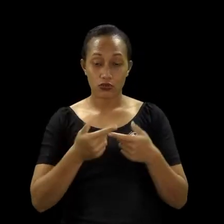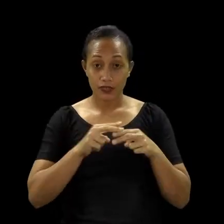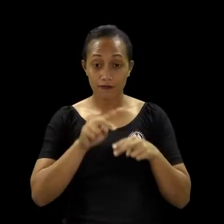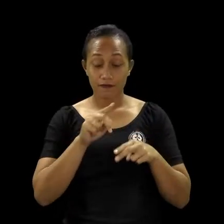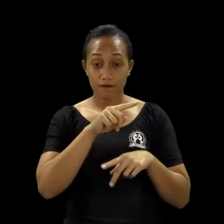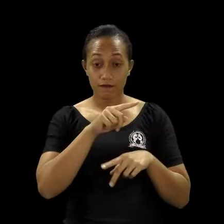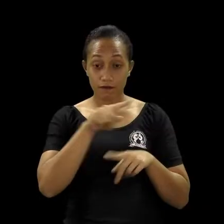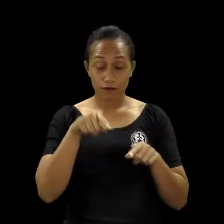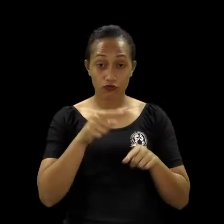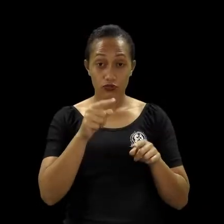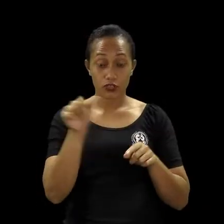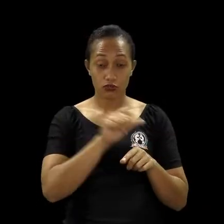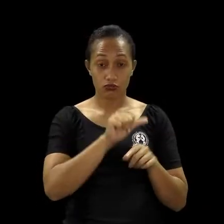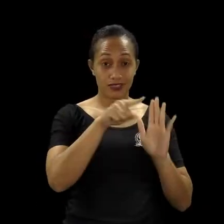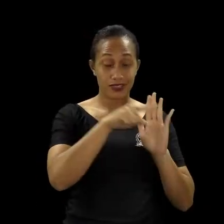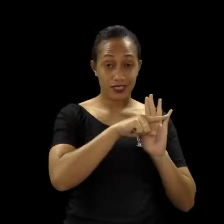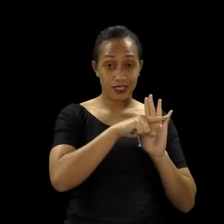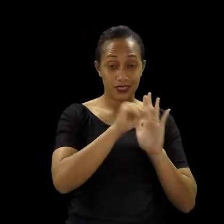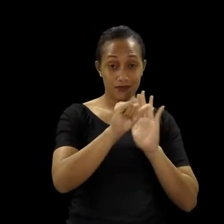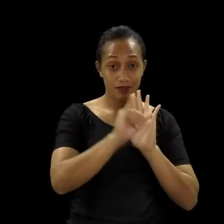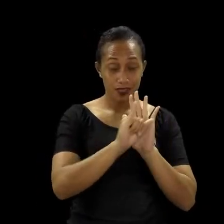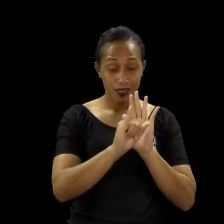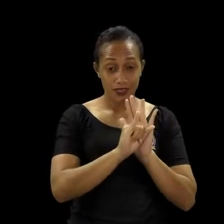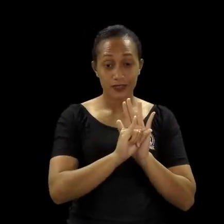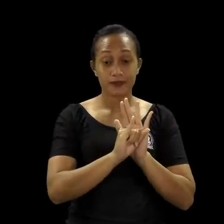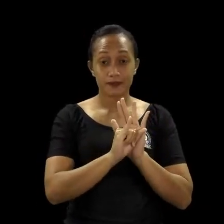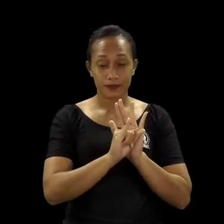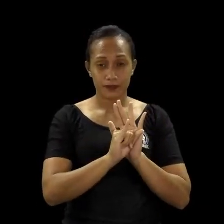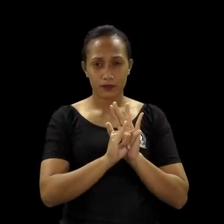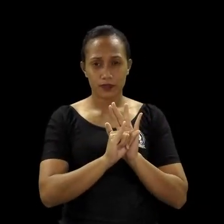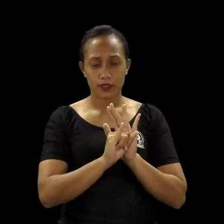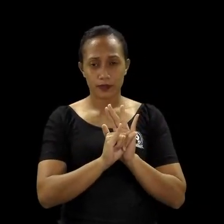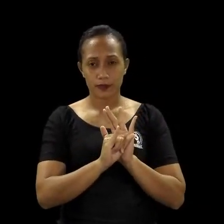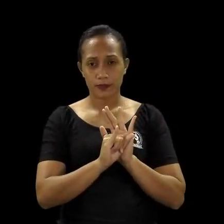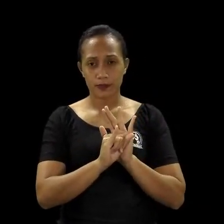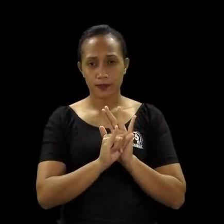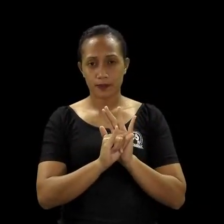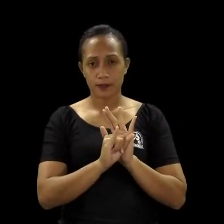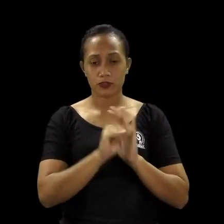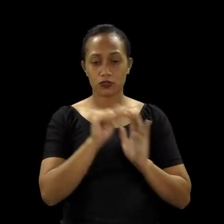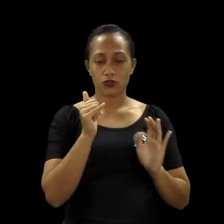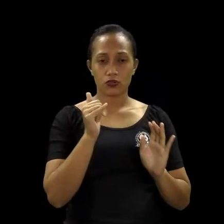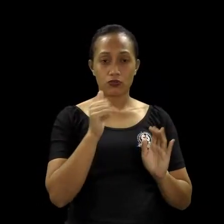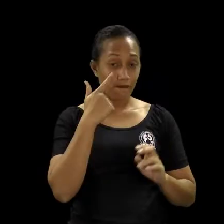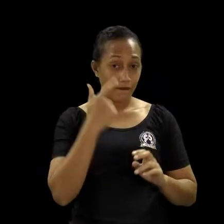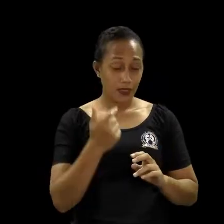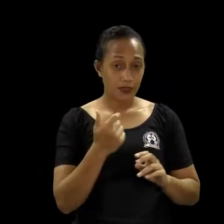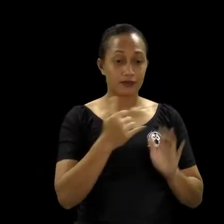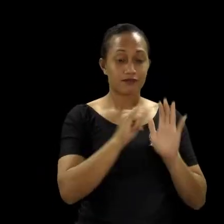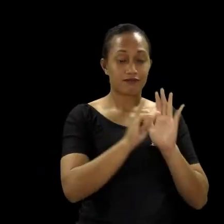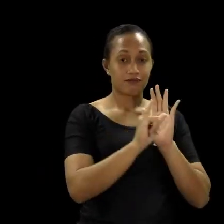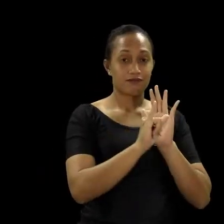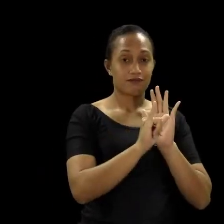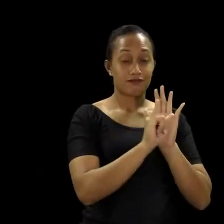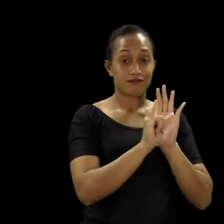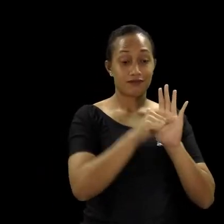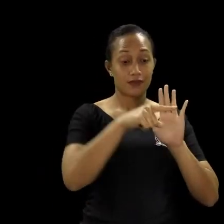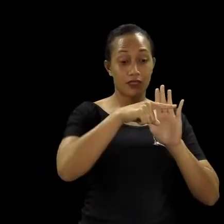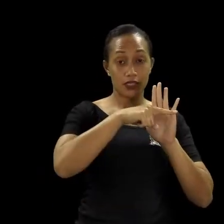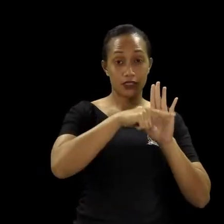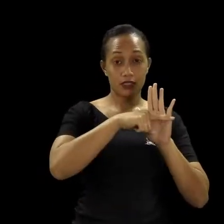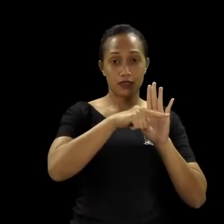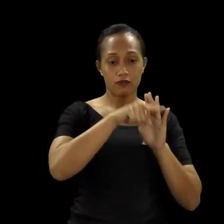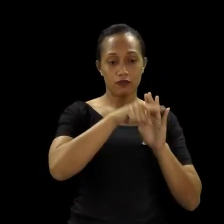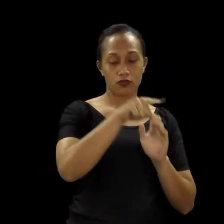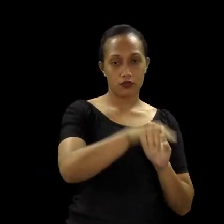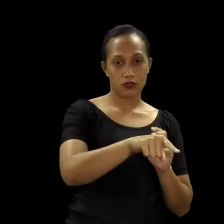factor out a negative sign, this becomes, so we're going to factor it out. Actually, let me just do it this way. So we could, if we factor out a negative sign,